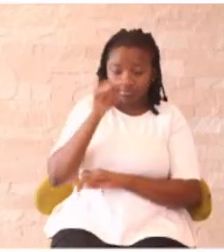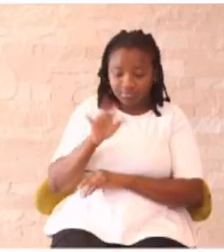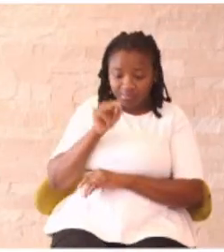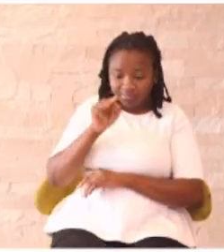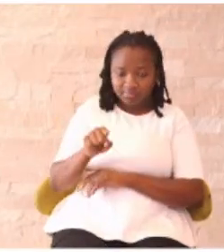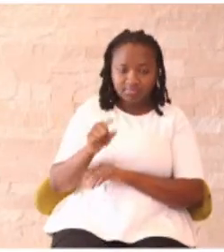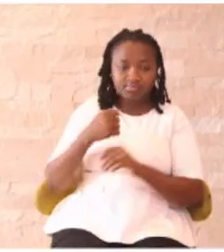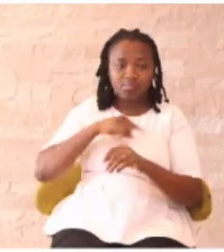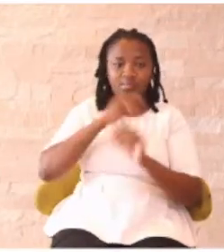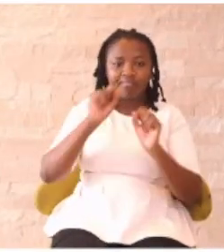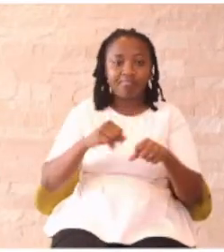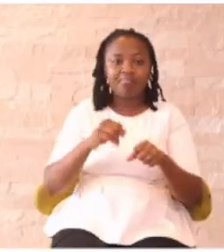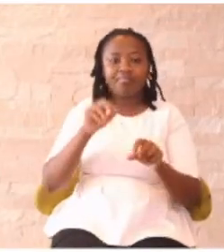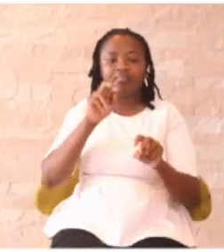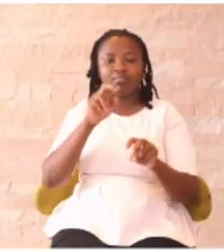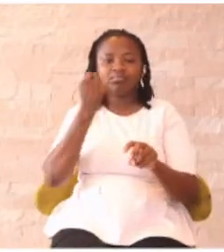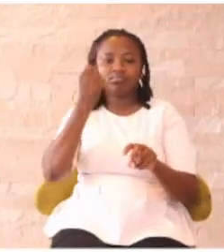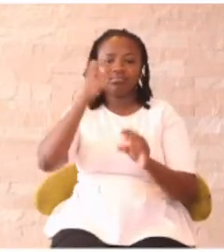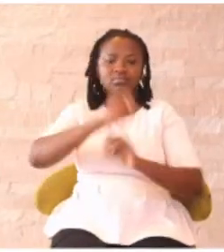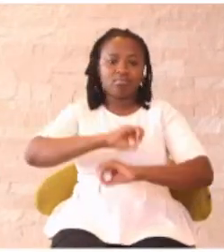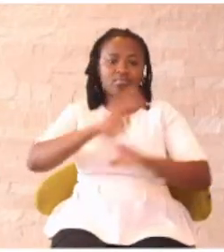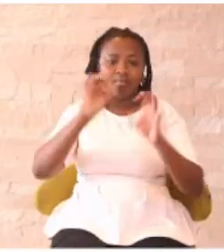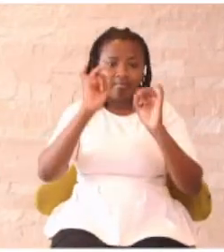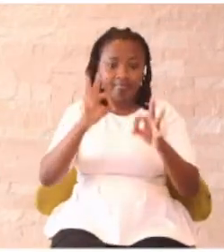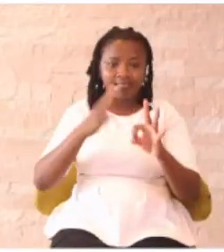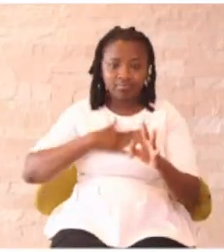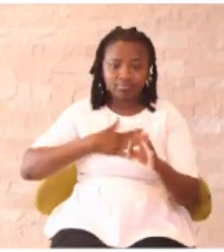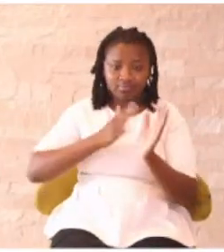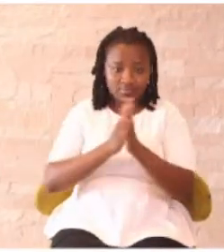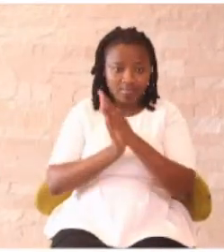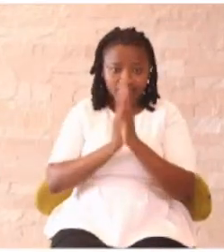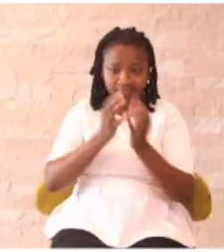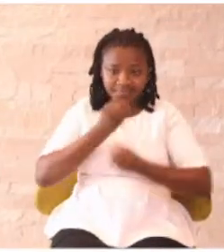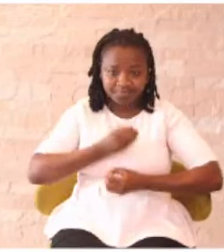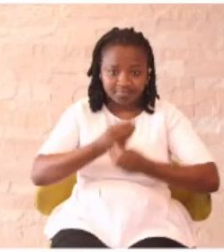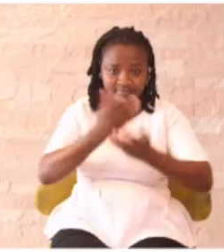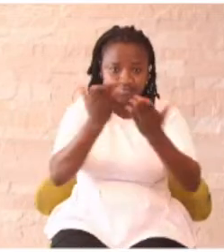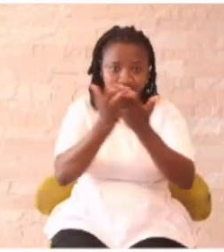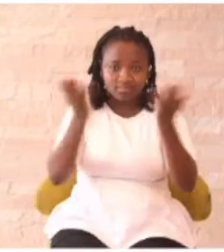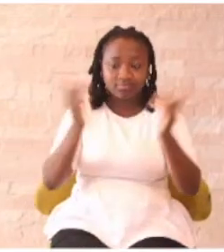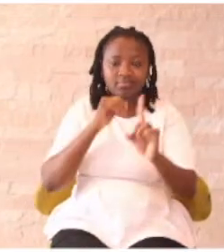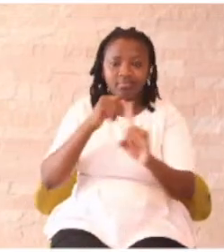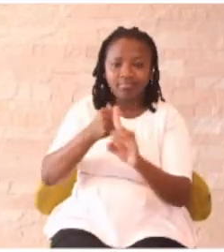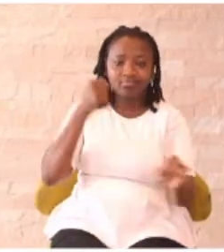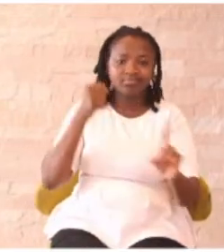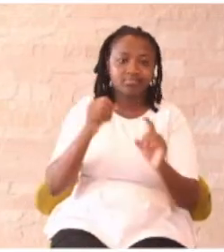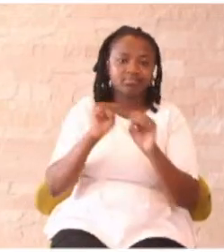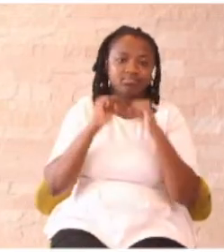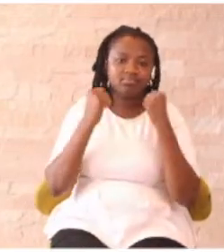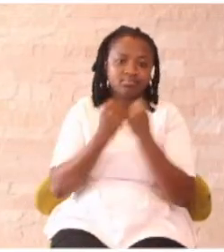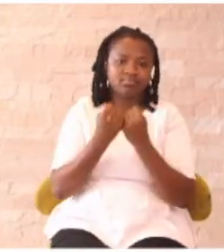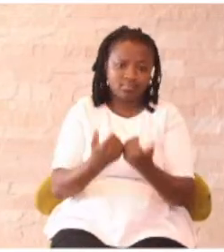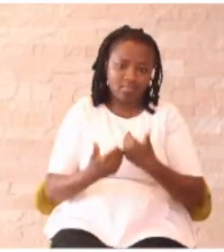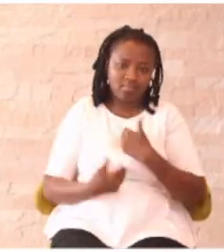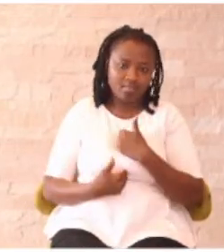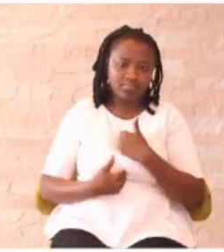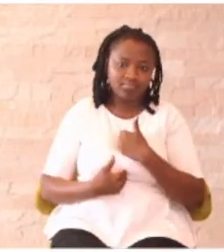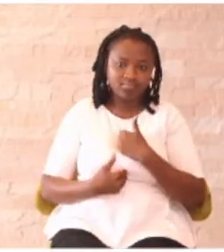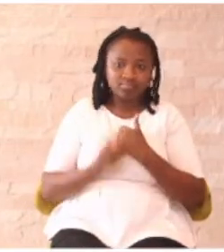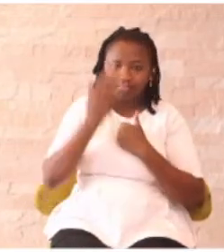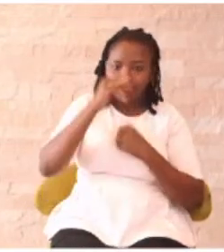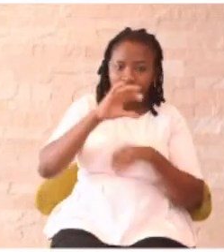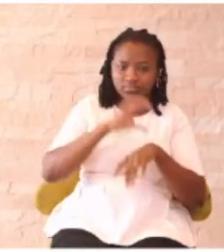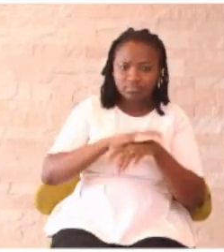the message that we are preaching out there is impacting the society. Being able to get these calls from those who are